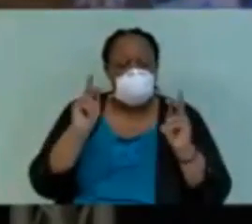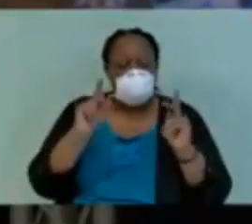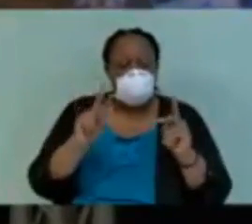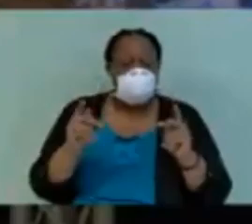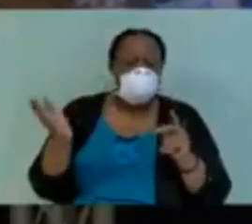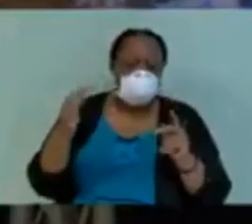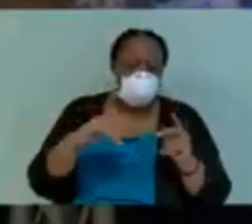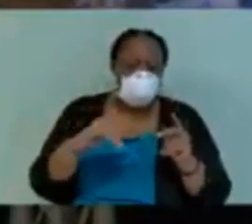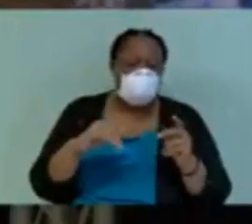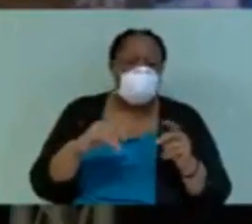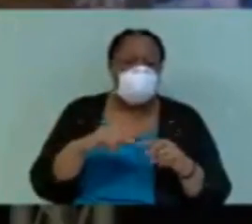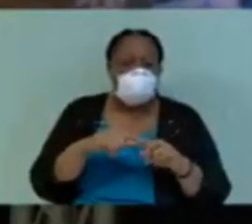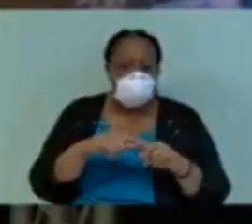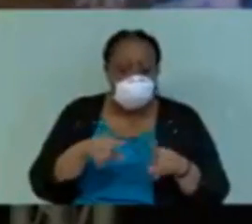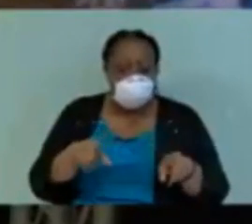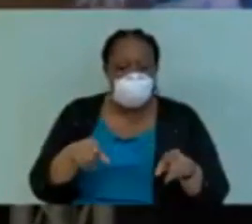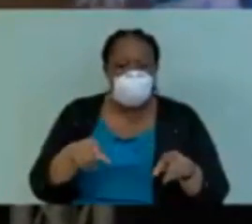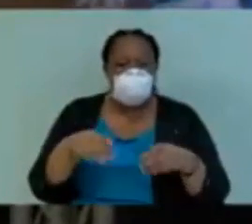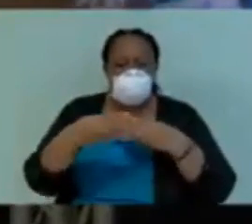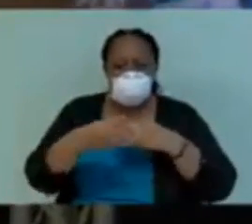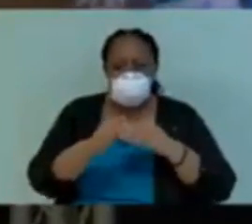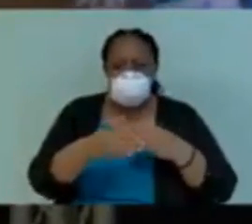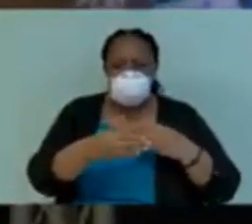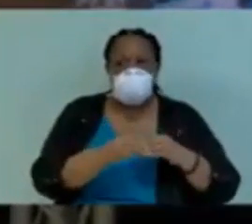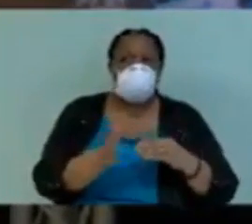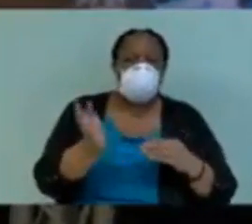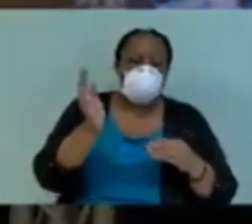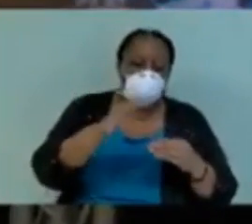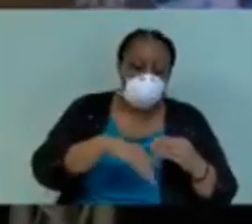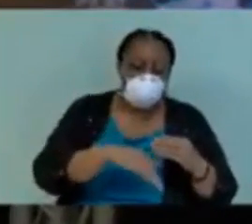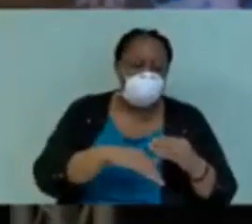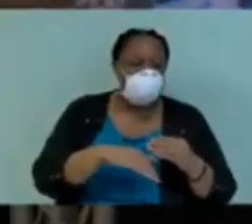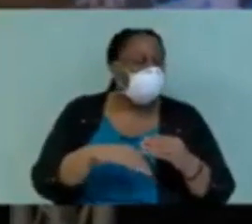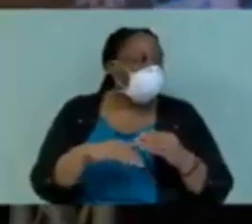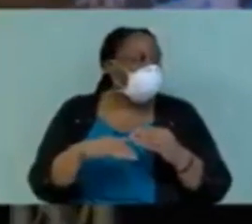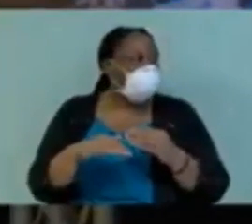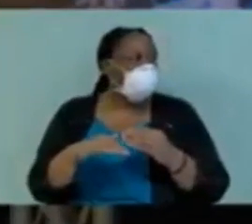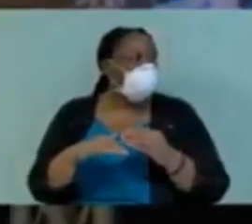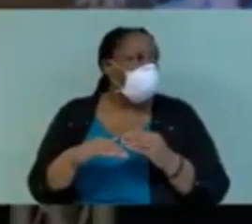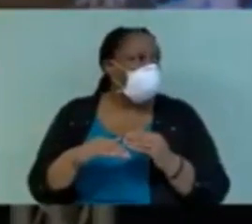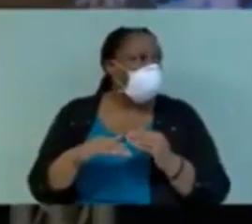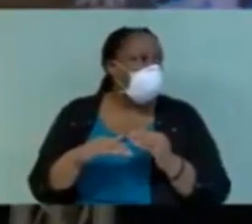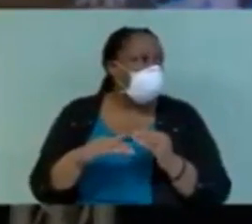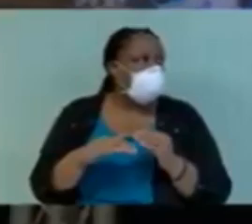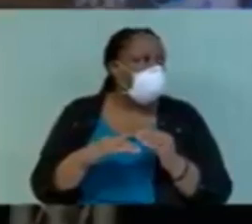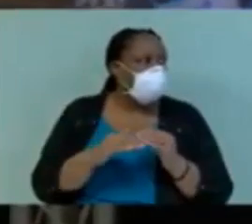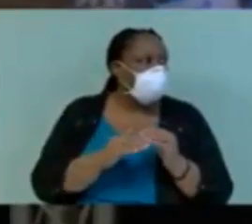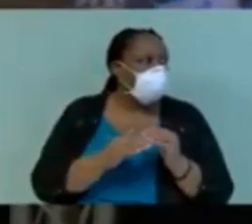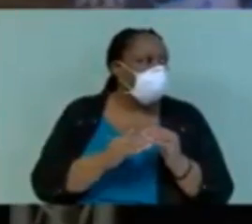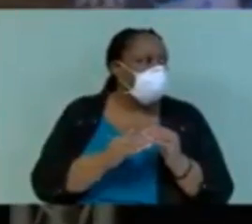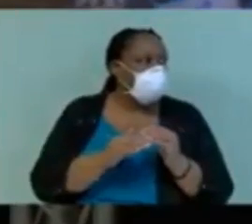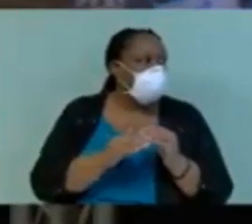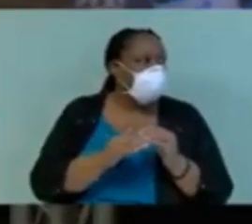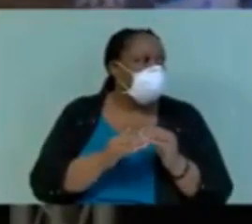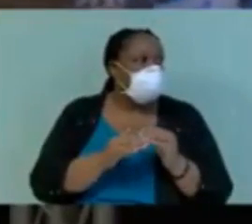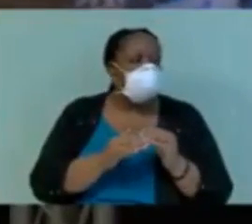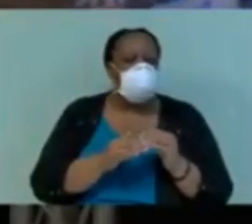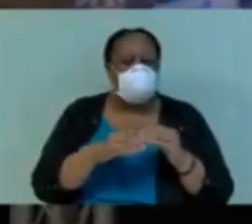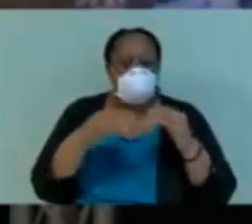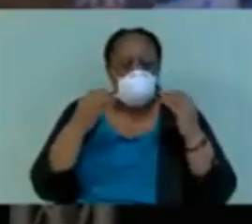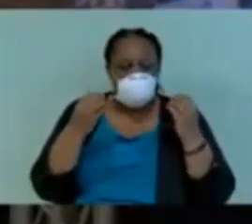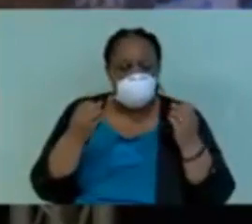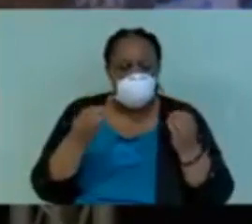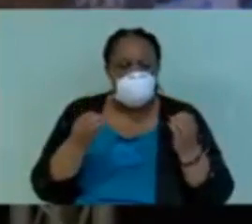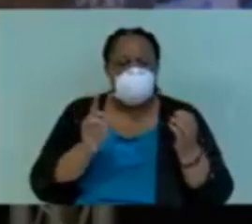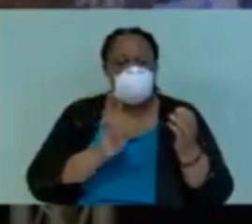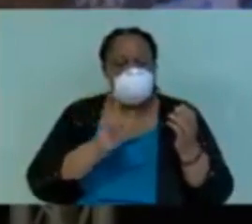But for cars, motor vehicles, we have seen an increase in that. The authority, even though there